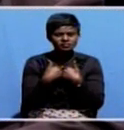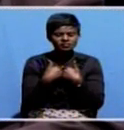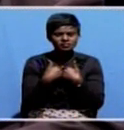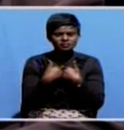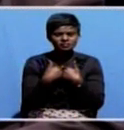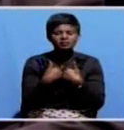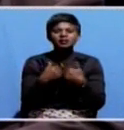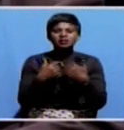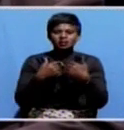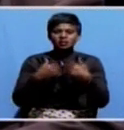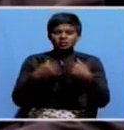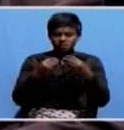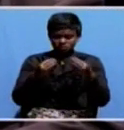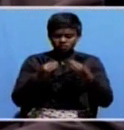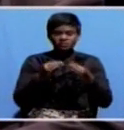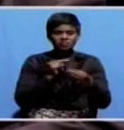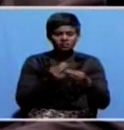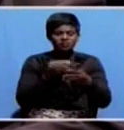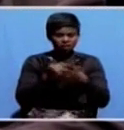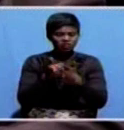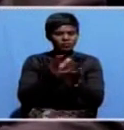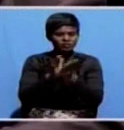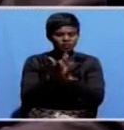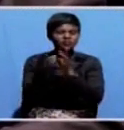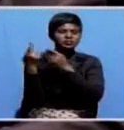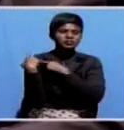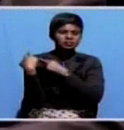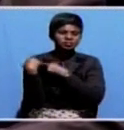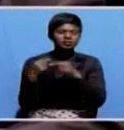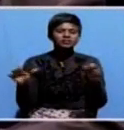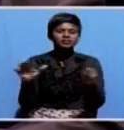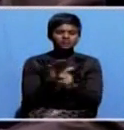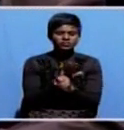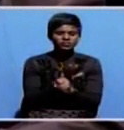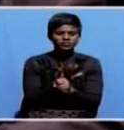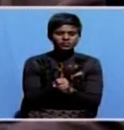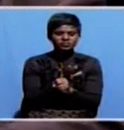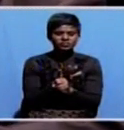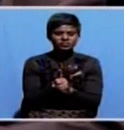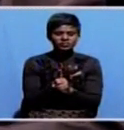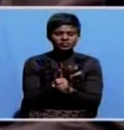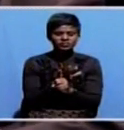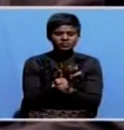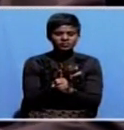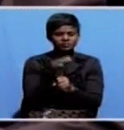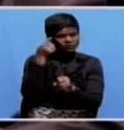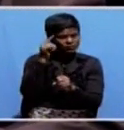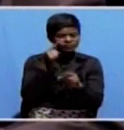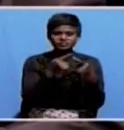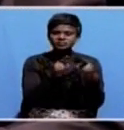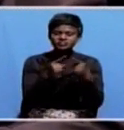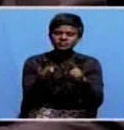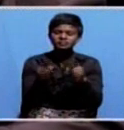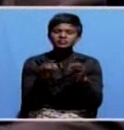immense responsibility. General Tembo was commander of the Defense Forces, even before he became minister, if you